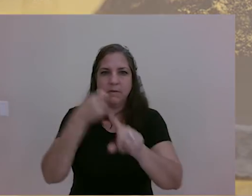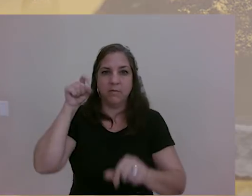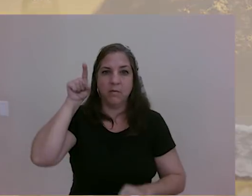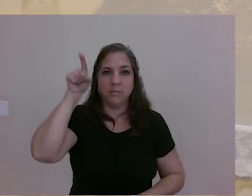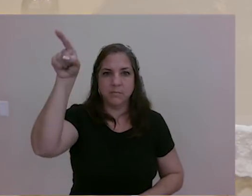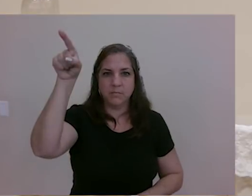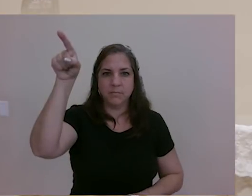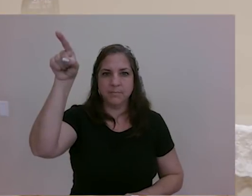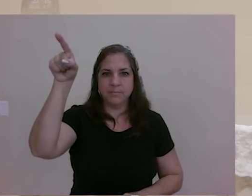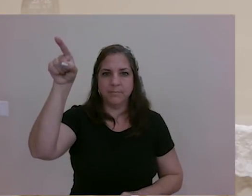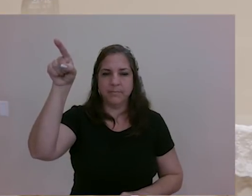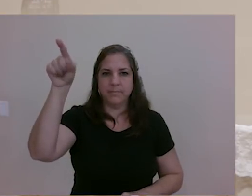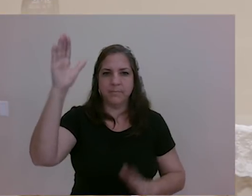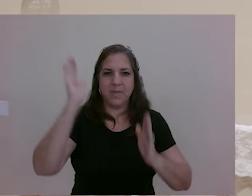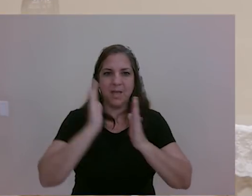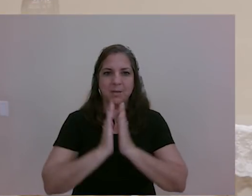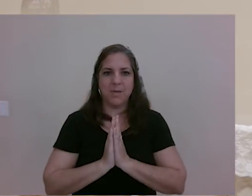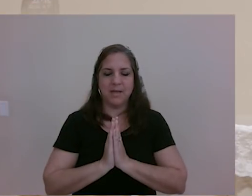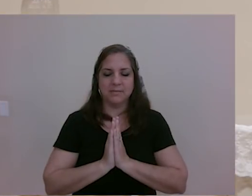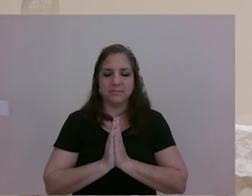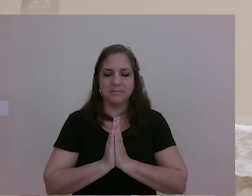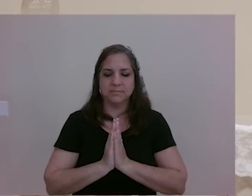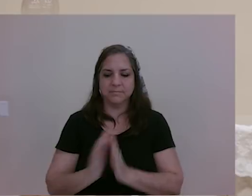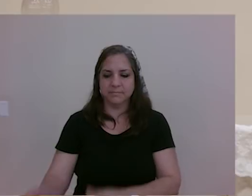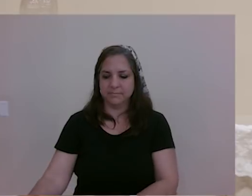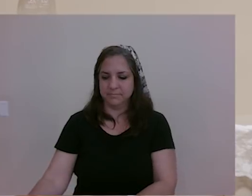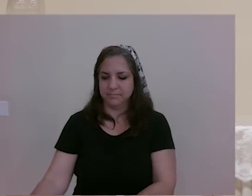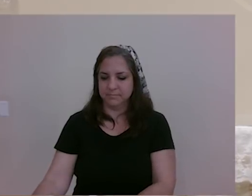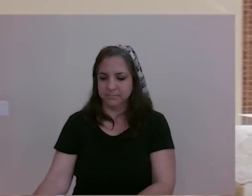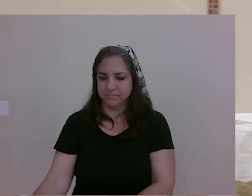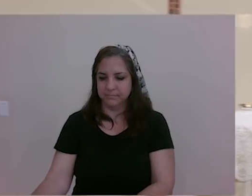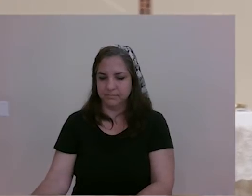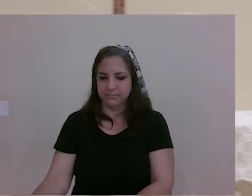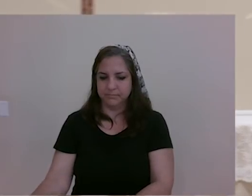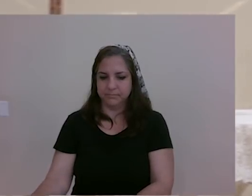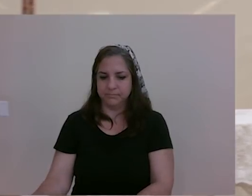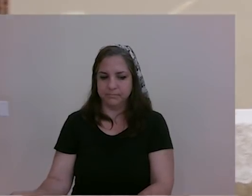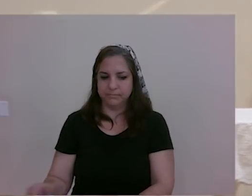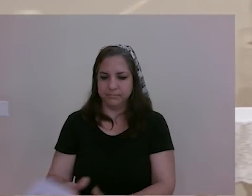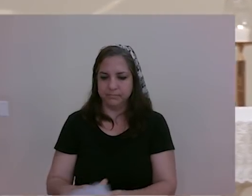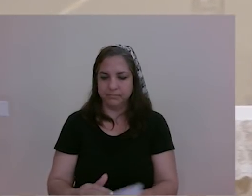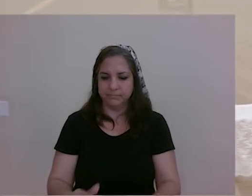you. Amen. Amen. Okay.